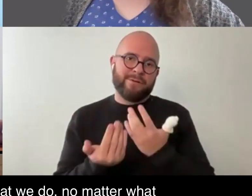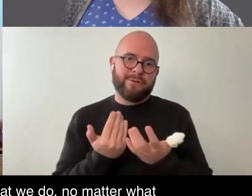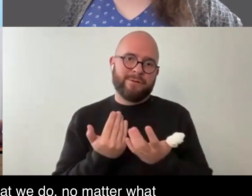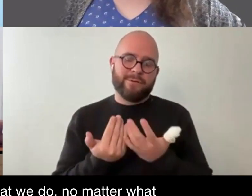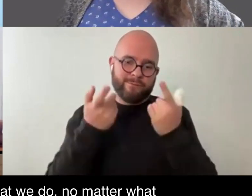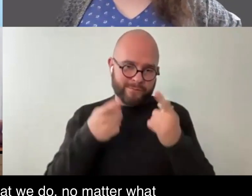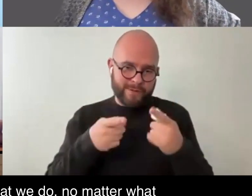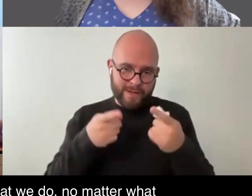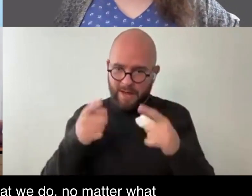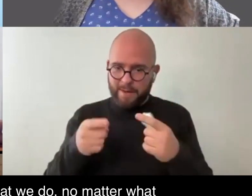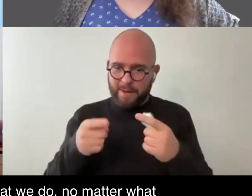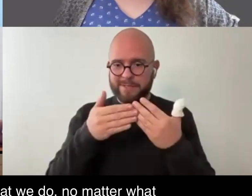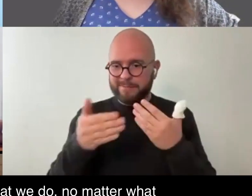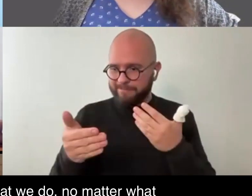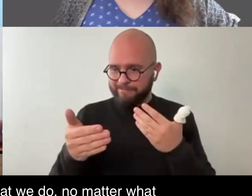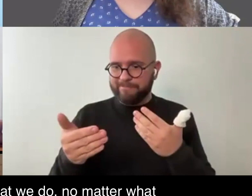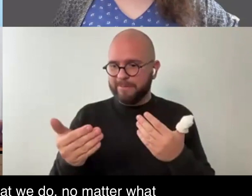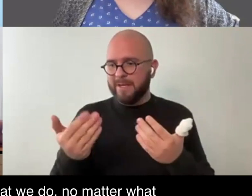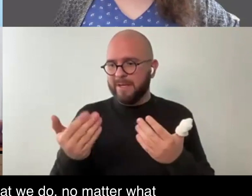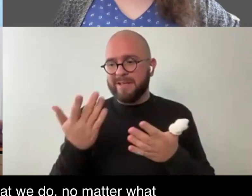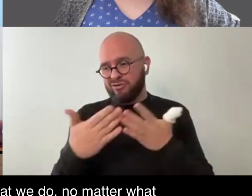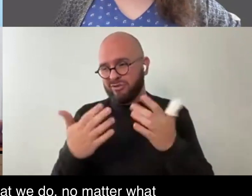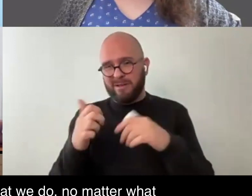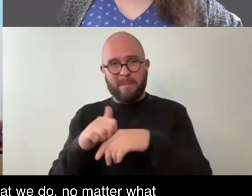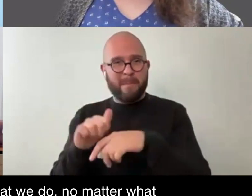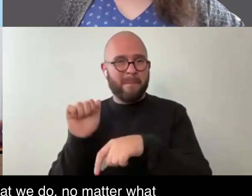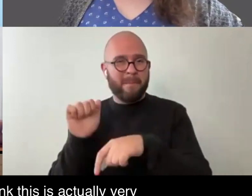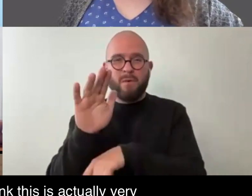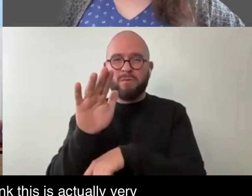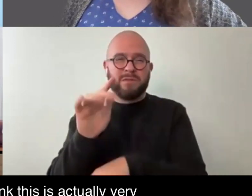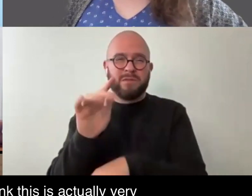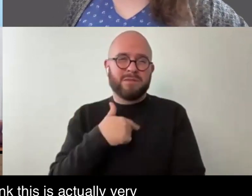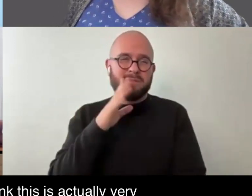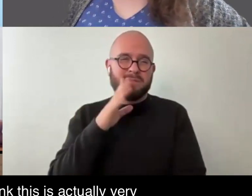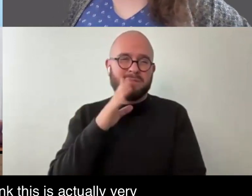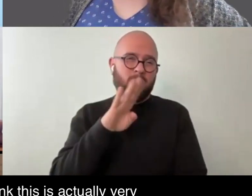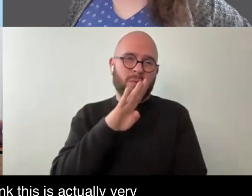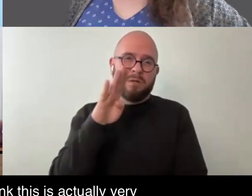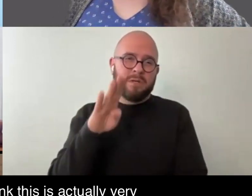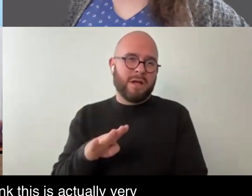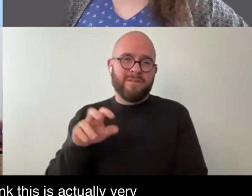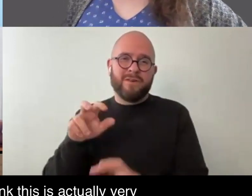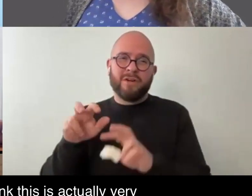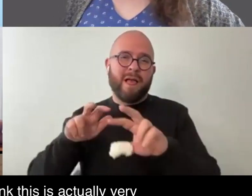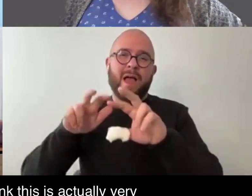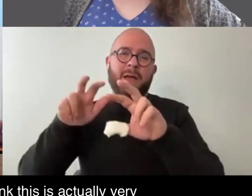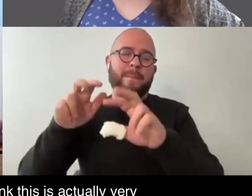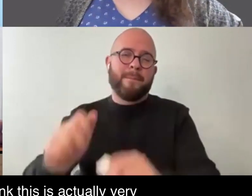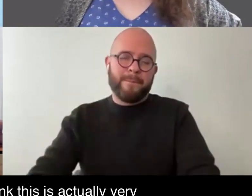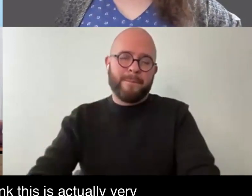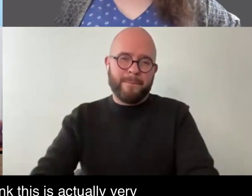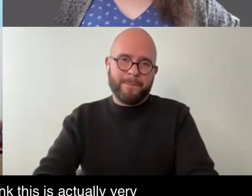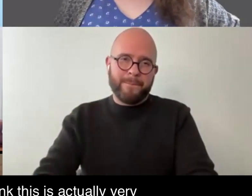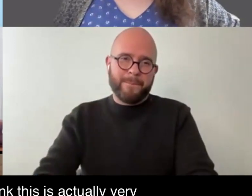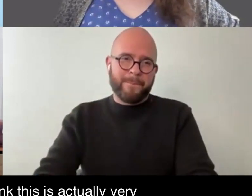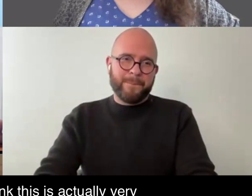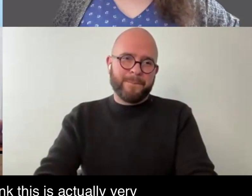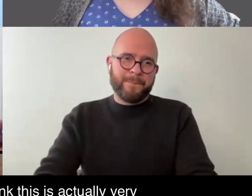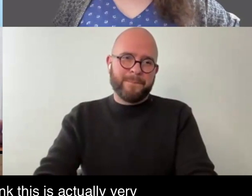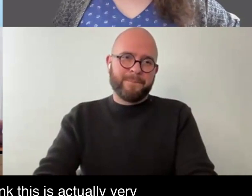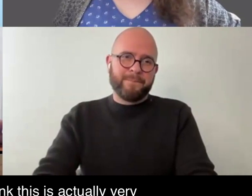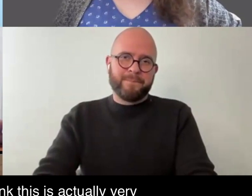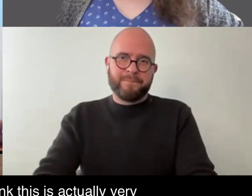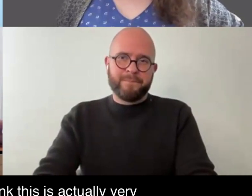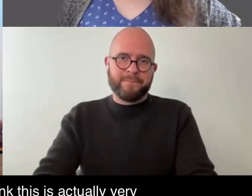happens, there are some mountains I will just never climb. It's very, I think